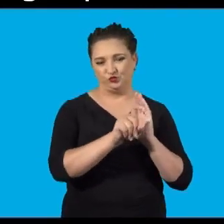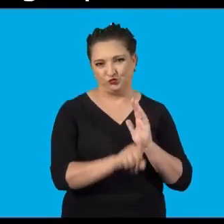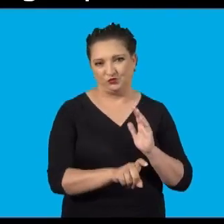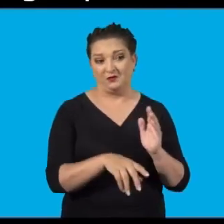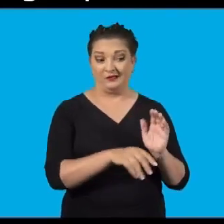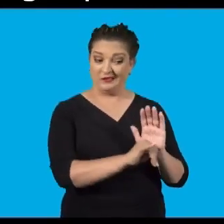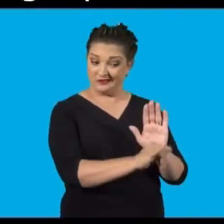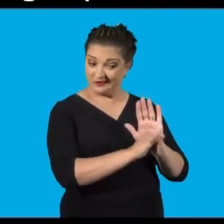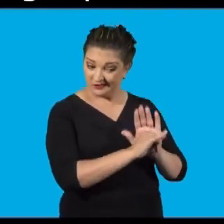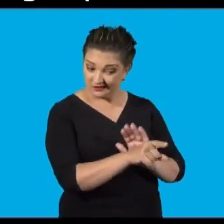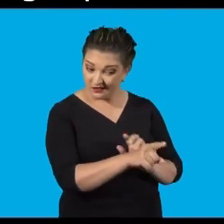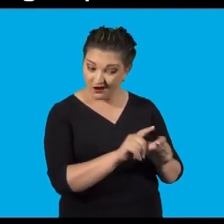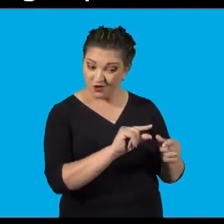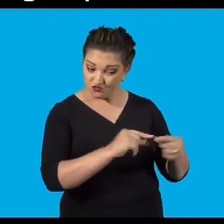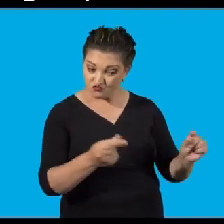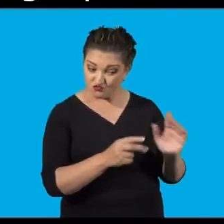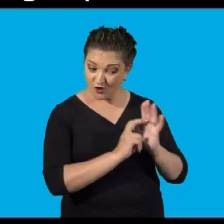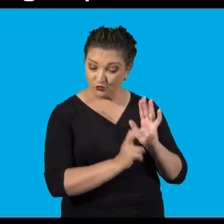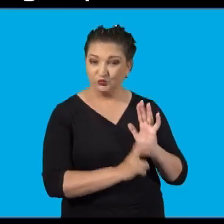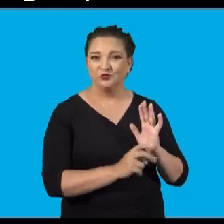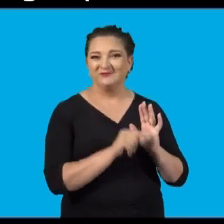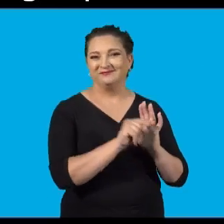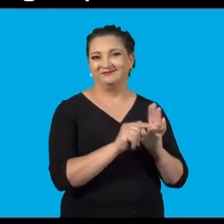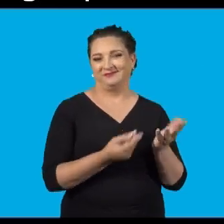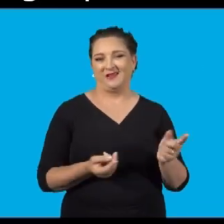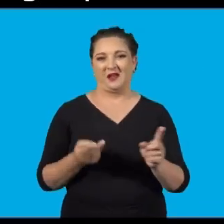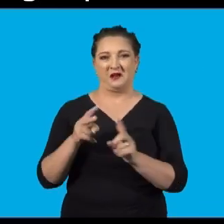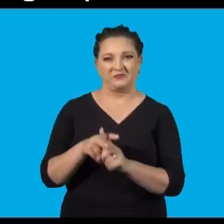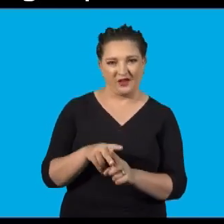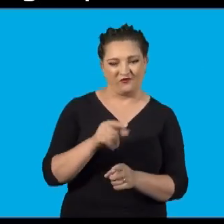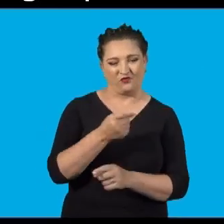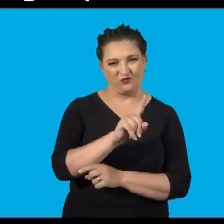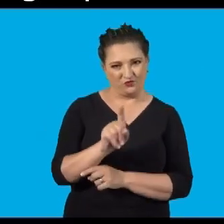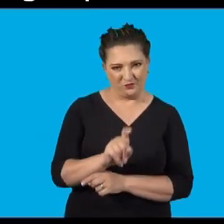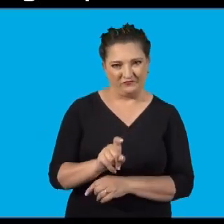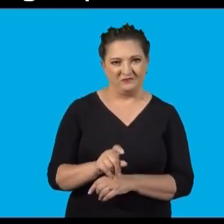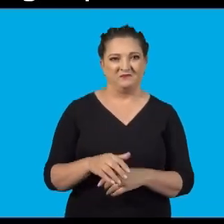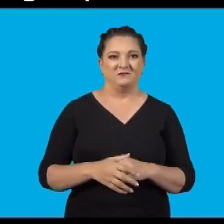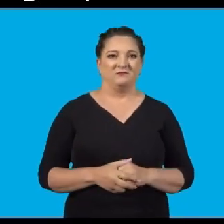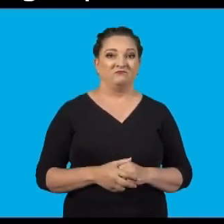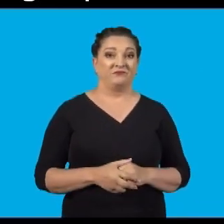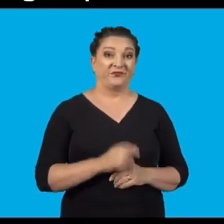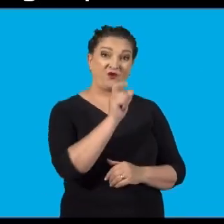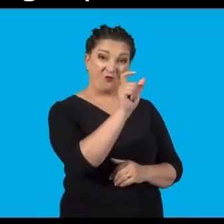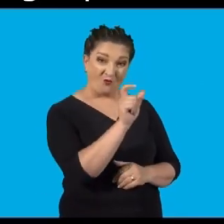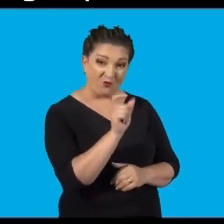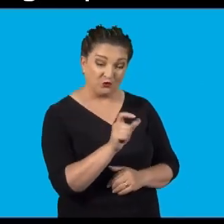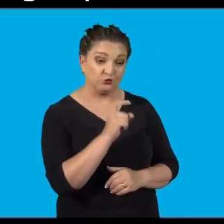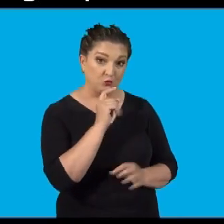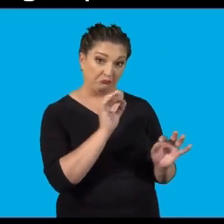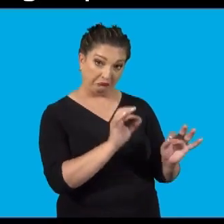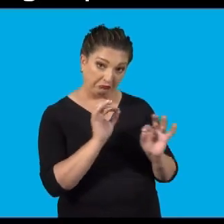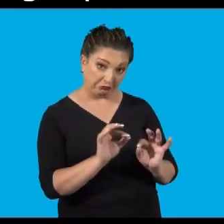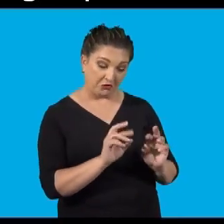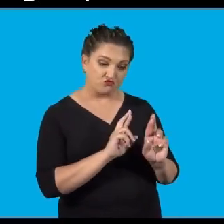to identify these grammar rules and apply them as the question requires. They lack the correct vocabulary